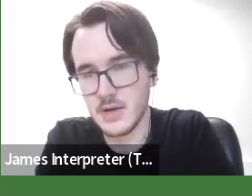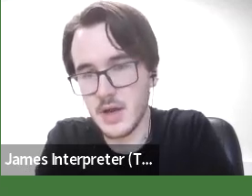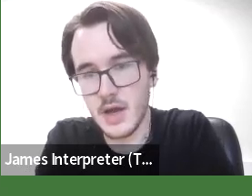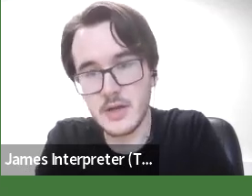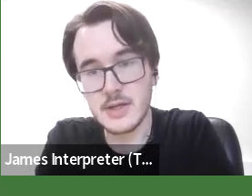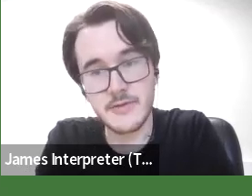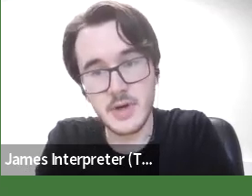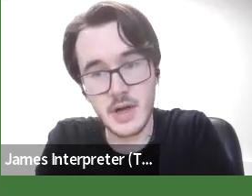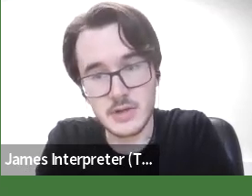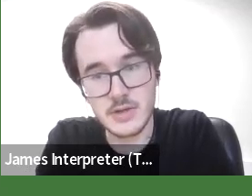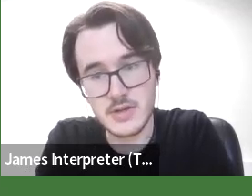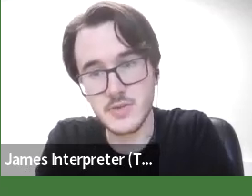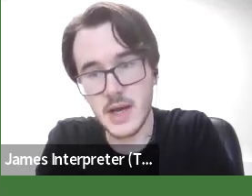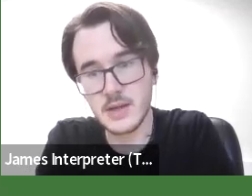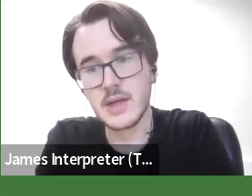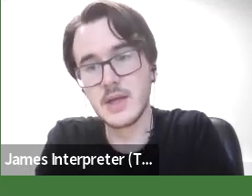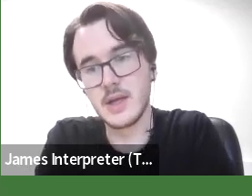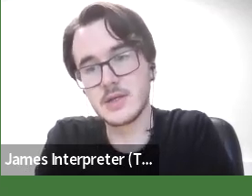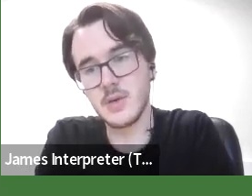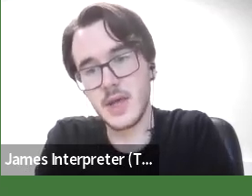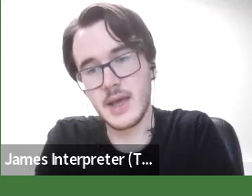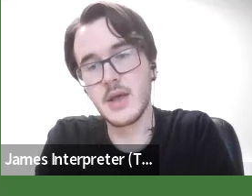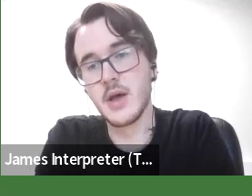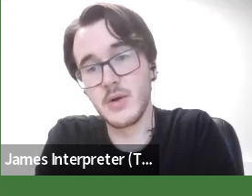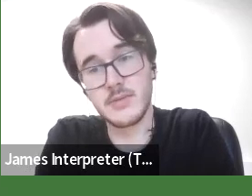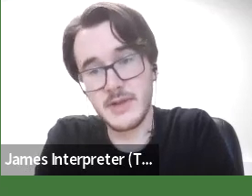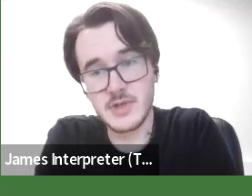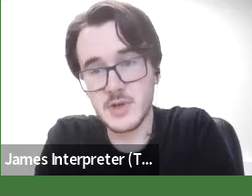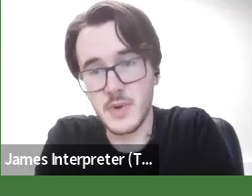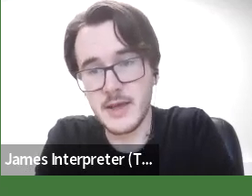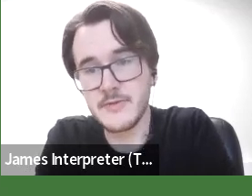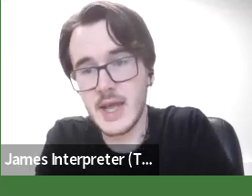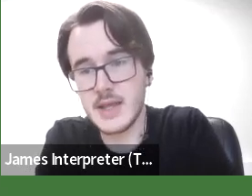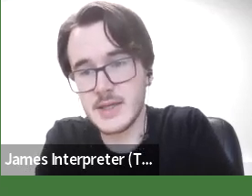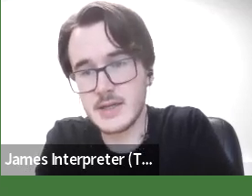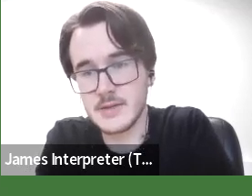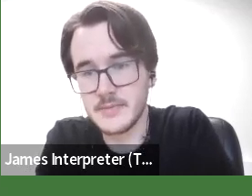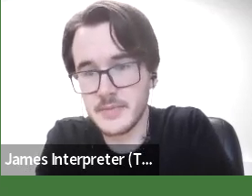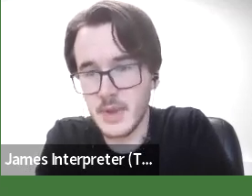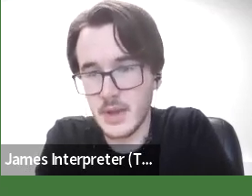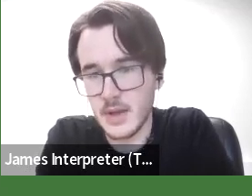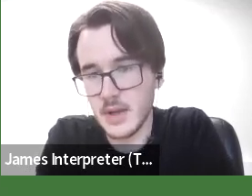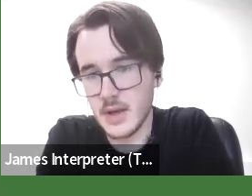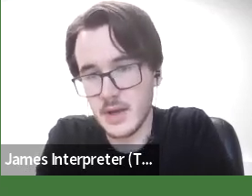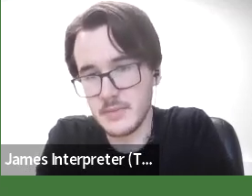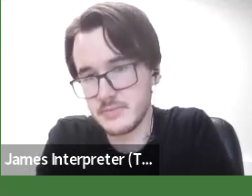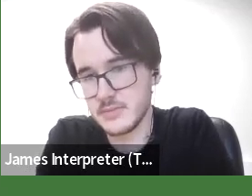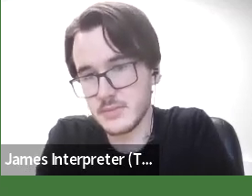okay. You're allowed in different cultures as well, it's okay, or even just a wave to get the attention.